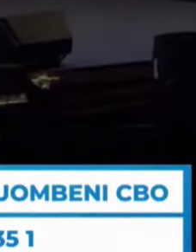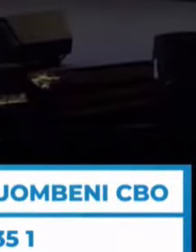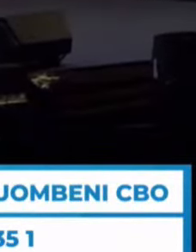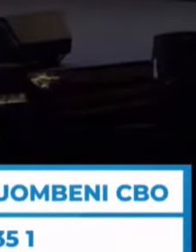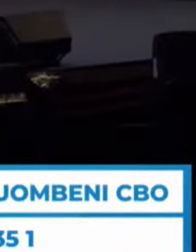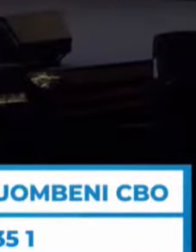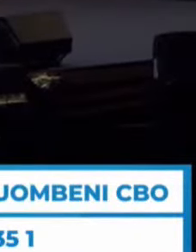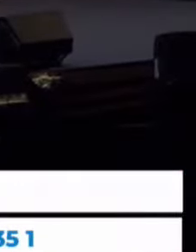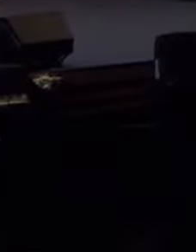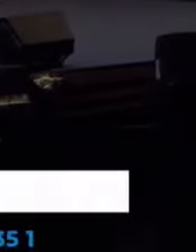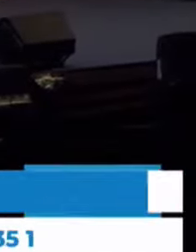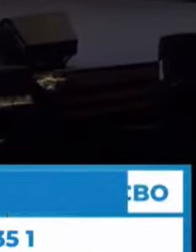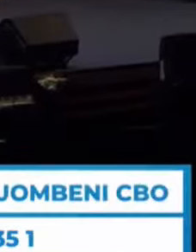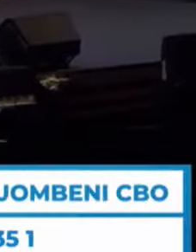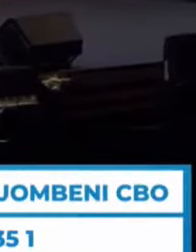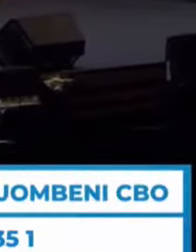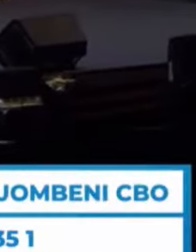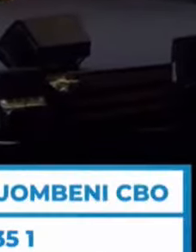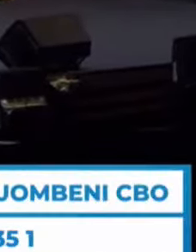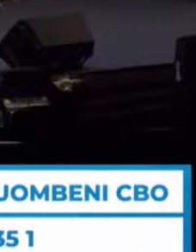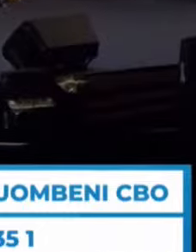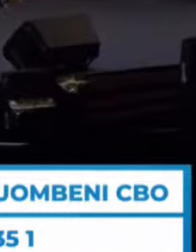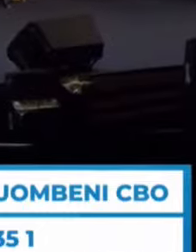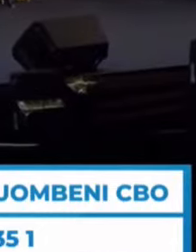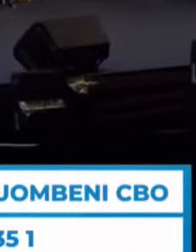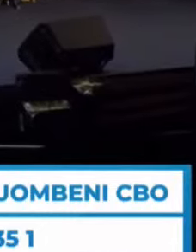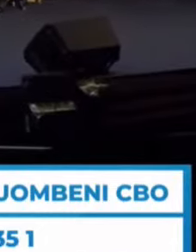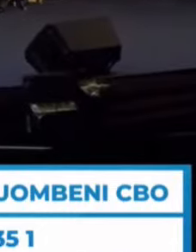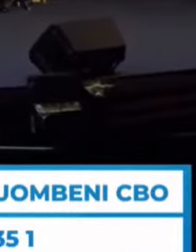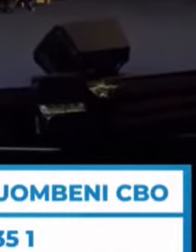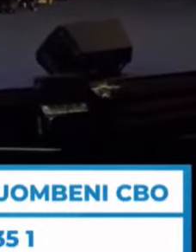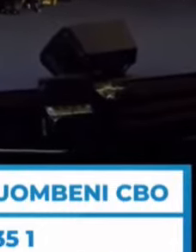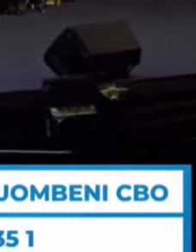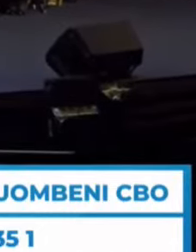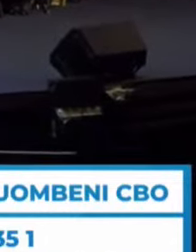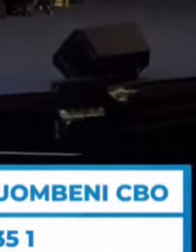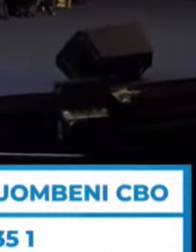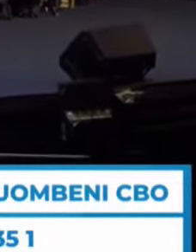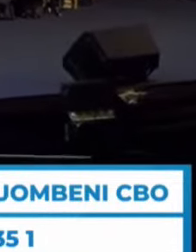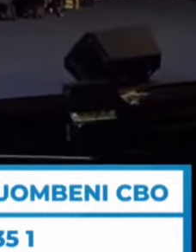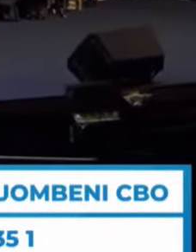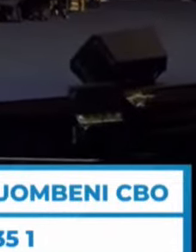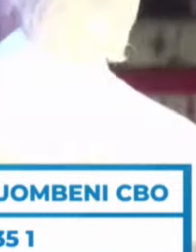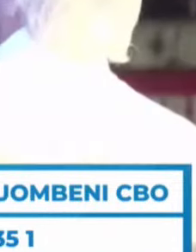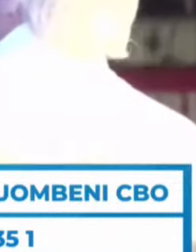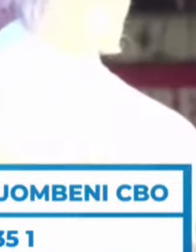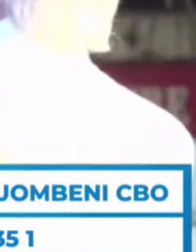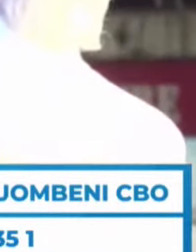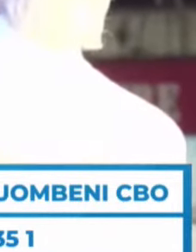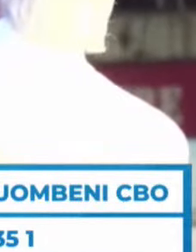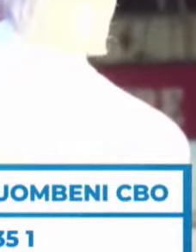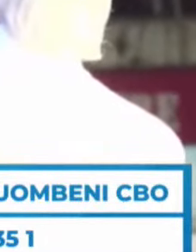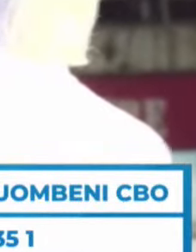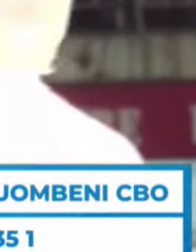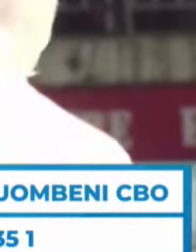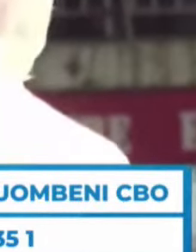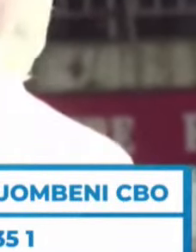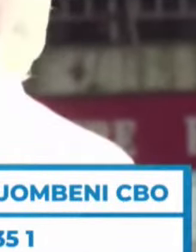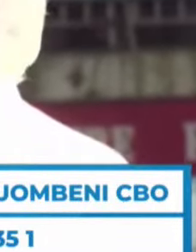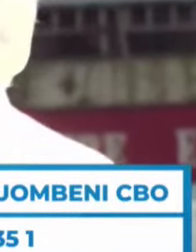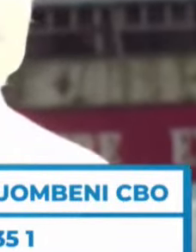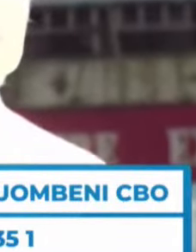him now this man years ago